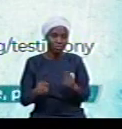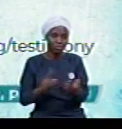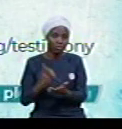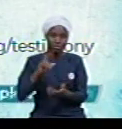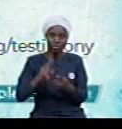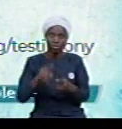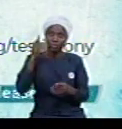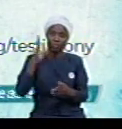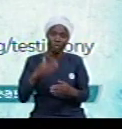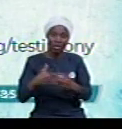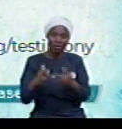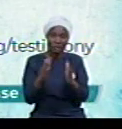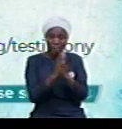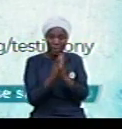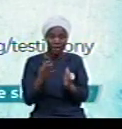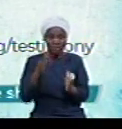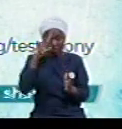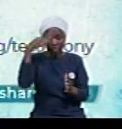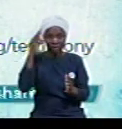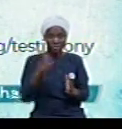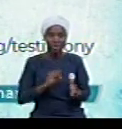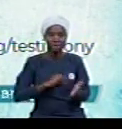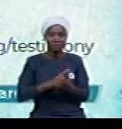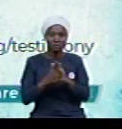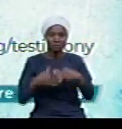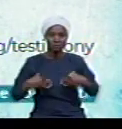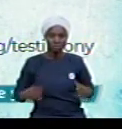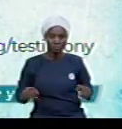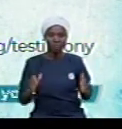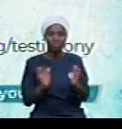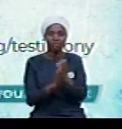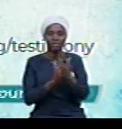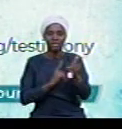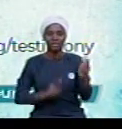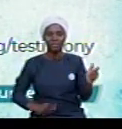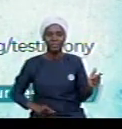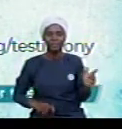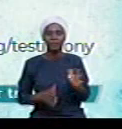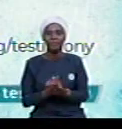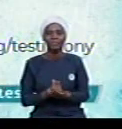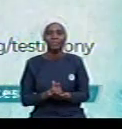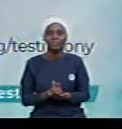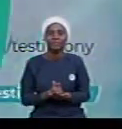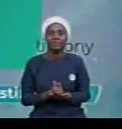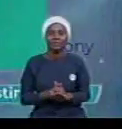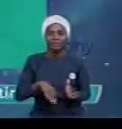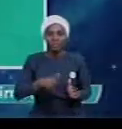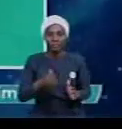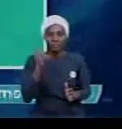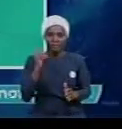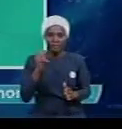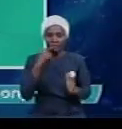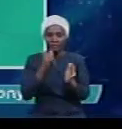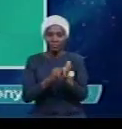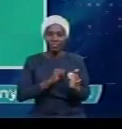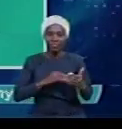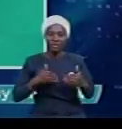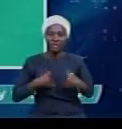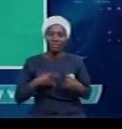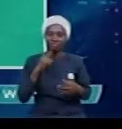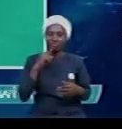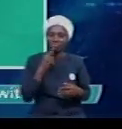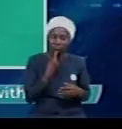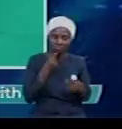prayer of the man of God, I was healed. Praise the Lord. Barry D. Agbora says, I have been having severe headache